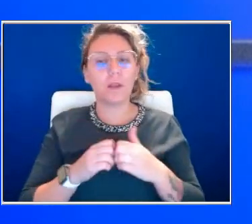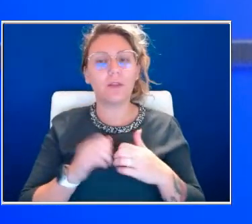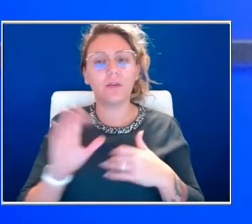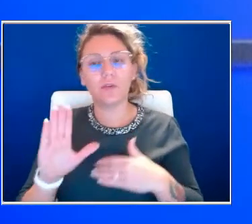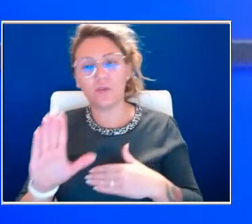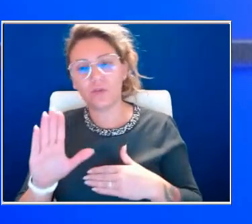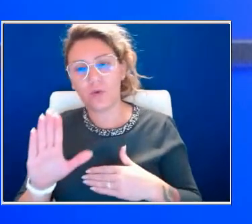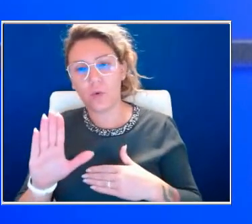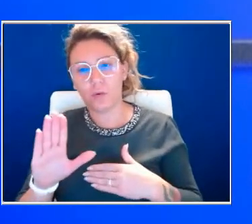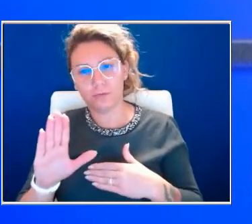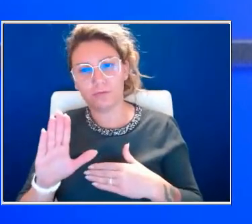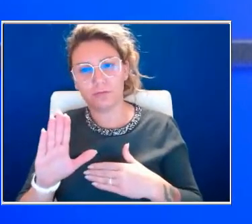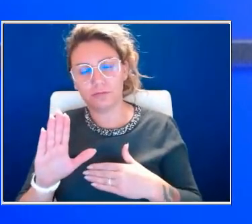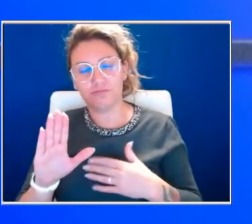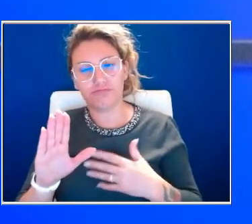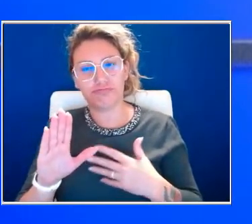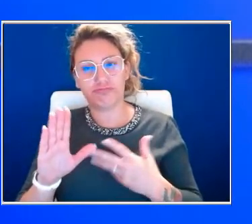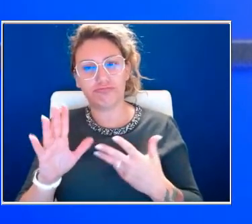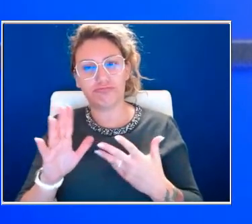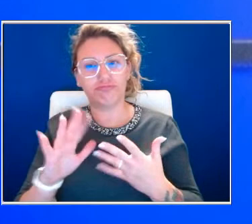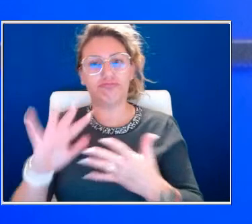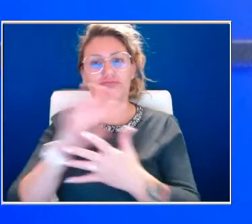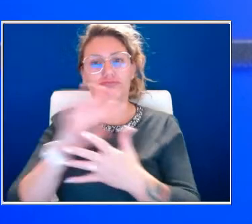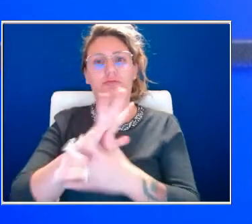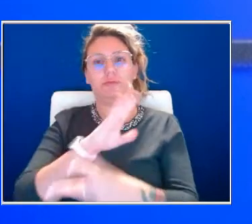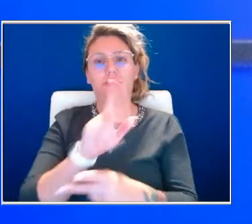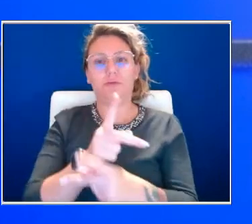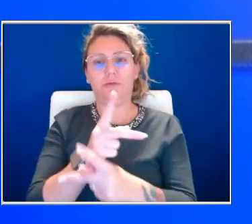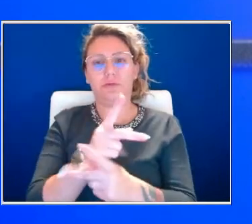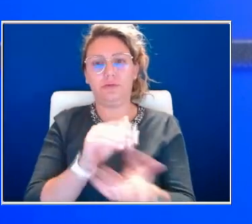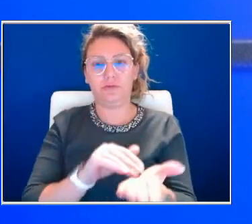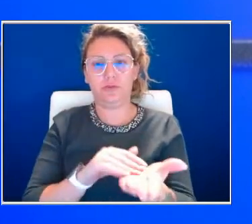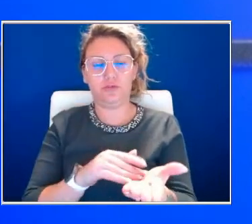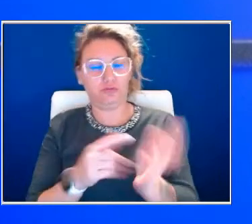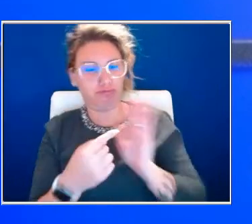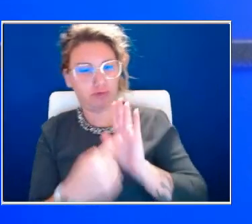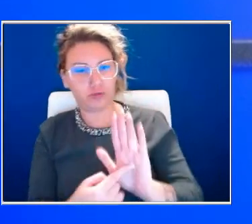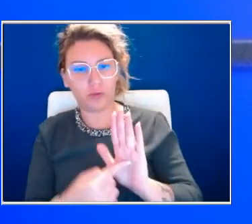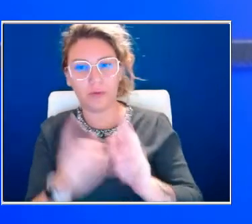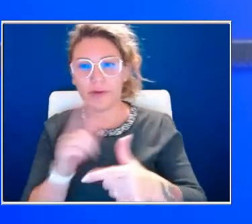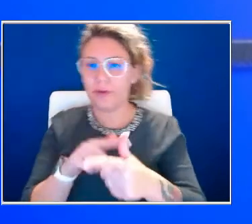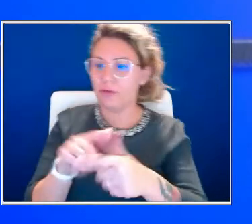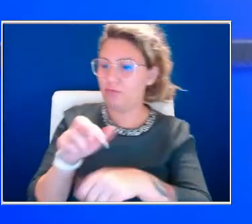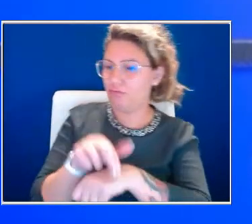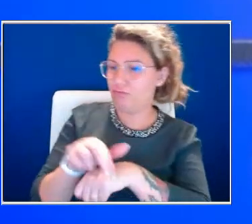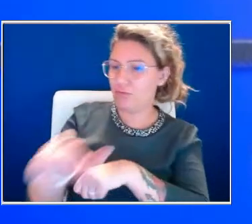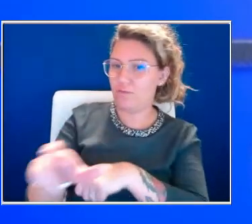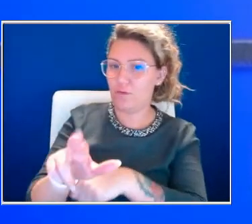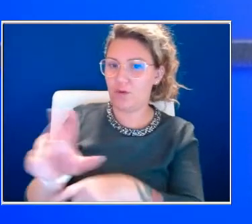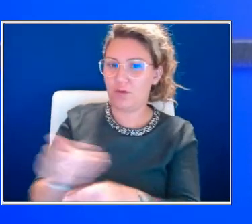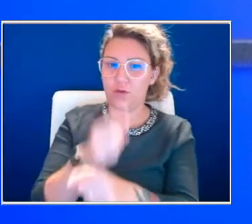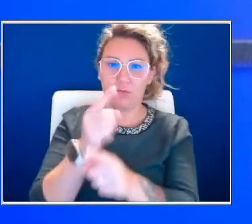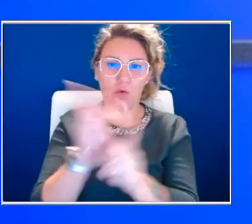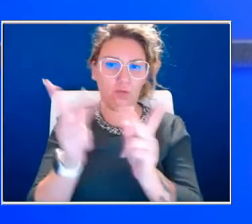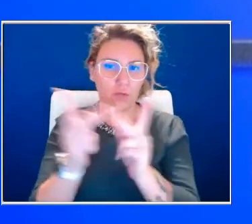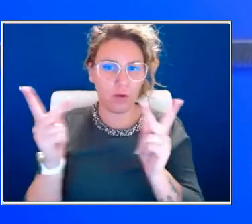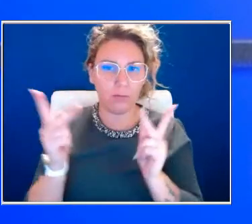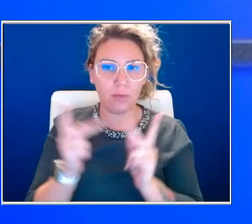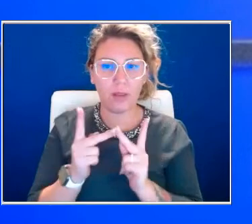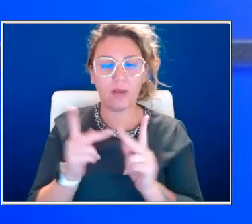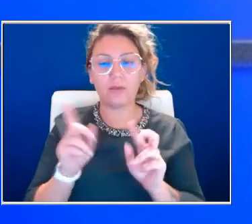regular doctor and say, what about all of this? And then they refer you to the right place, but just